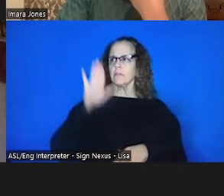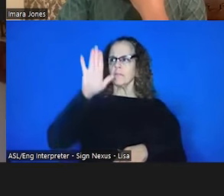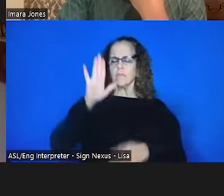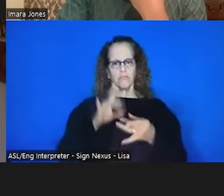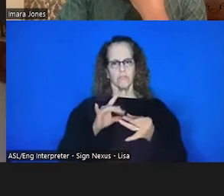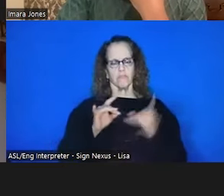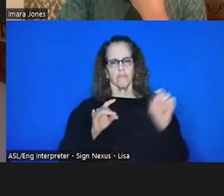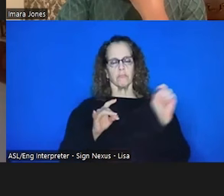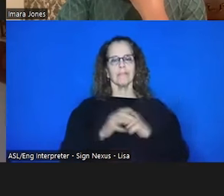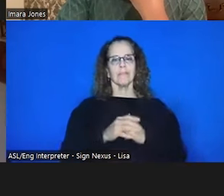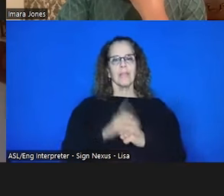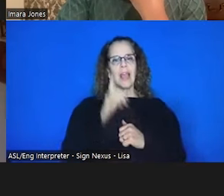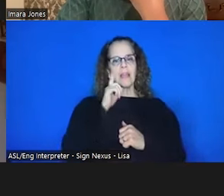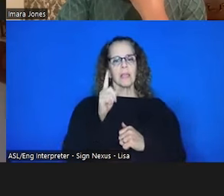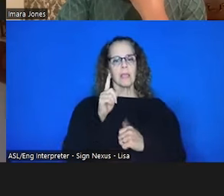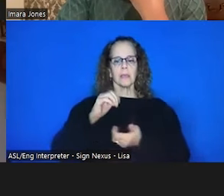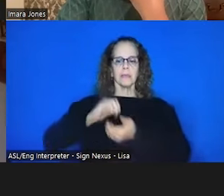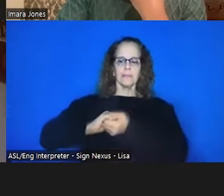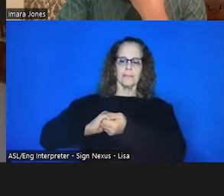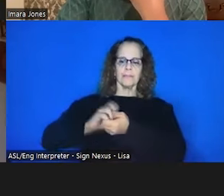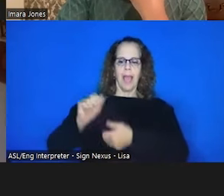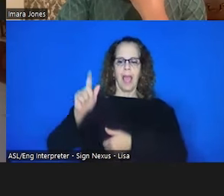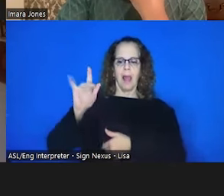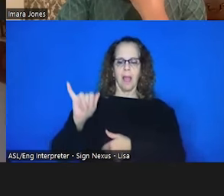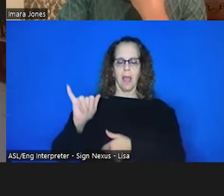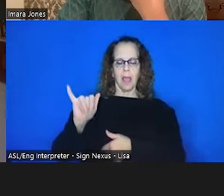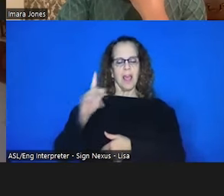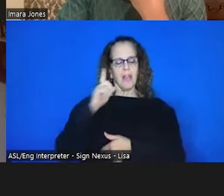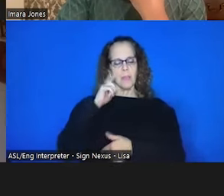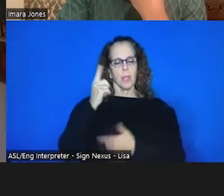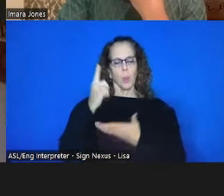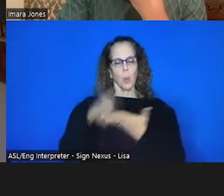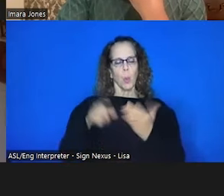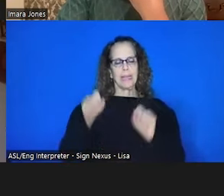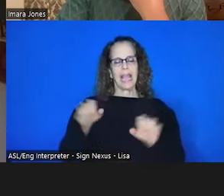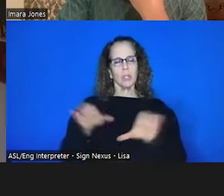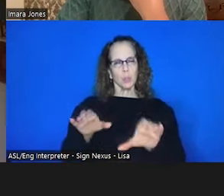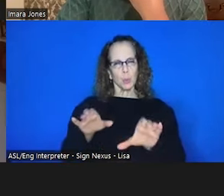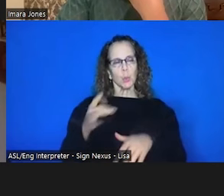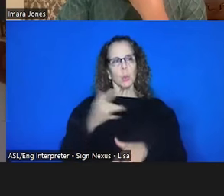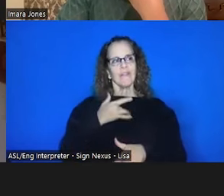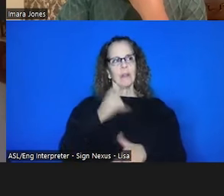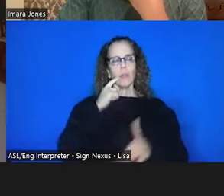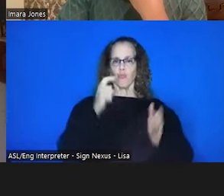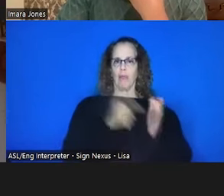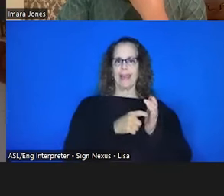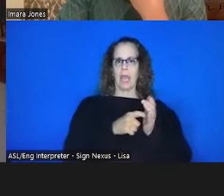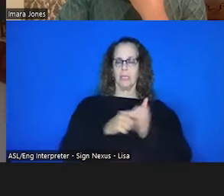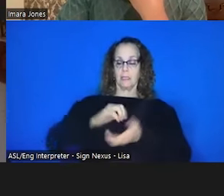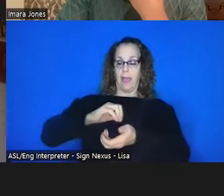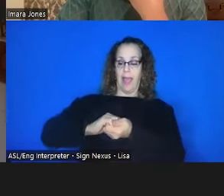think that in terms of allyship, I think what allies can do really is recognizing that allyship is honestly like